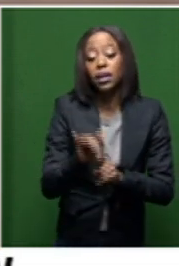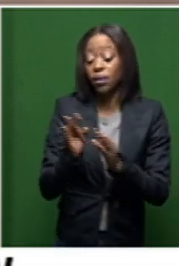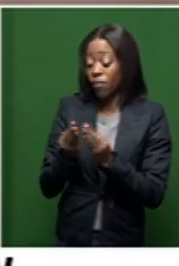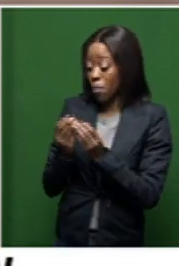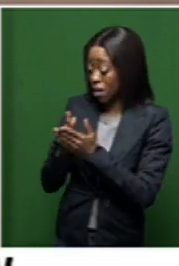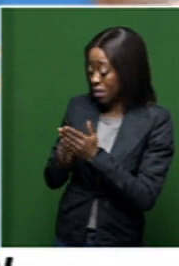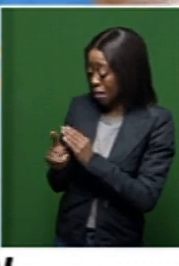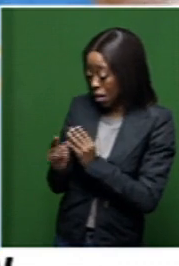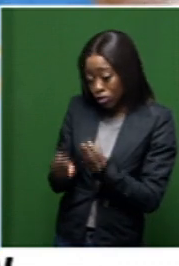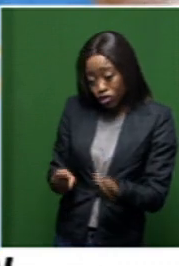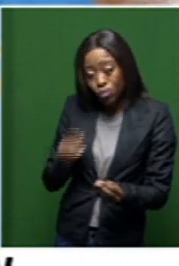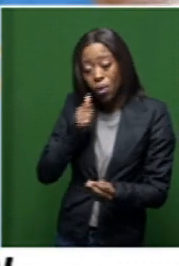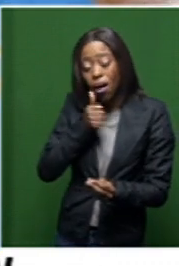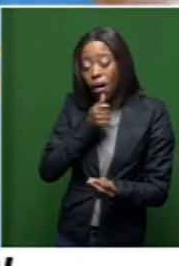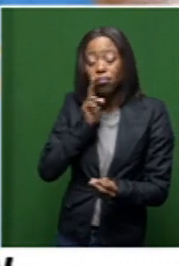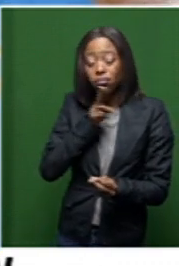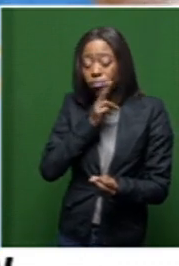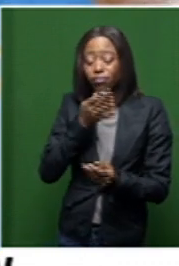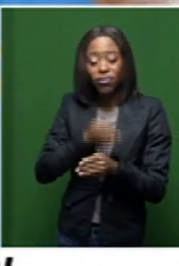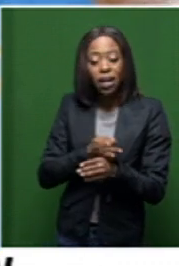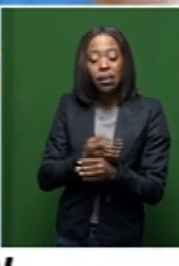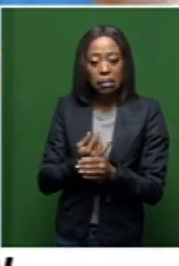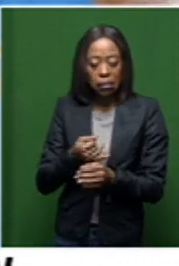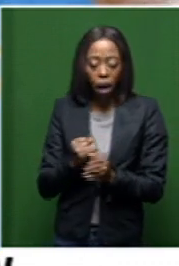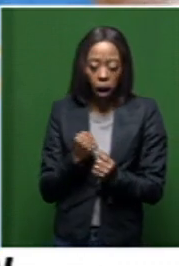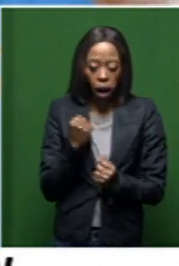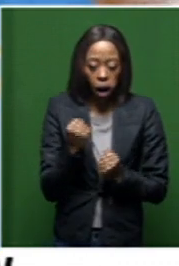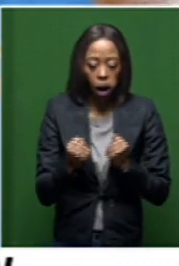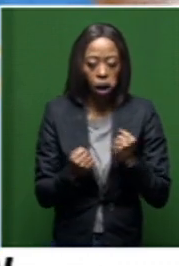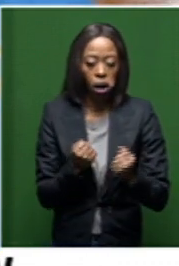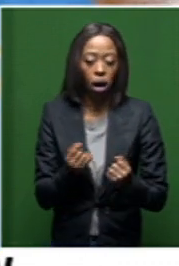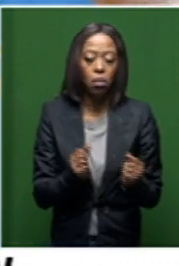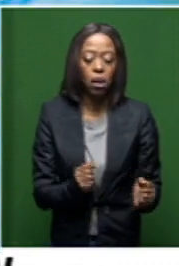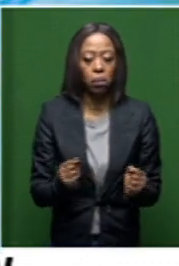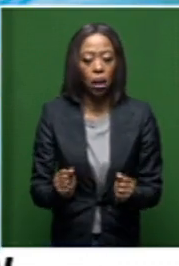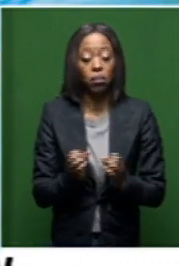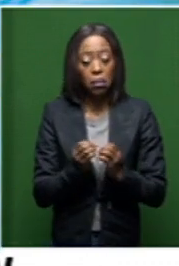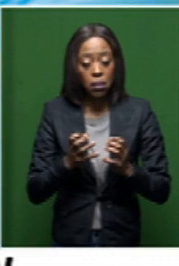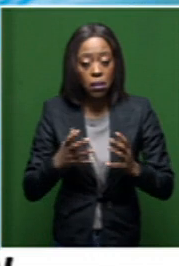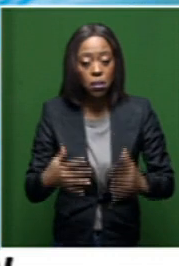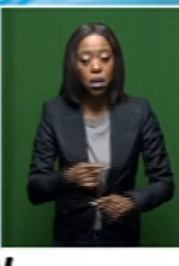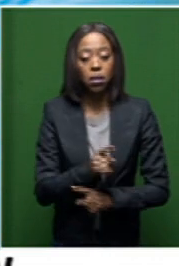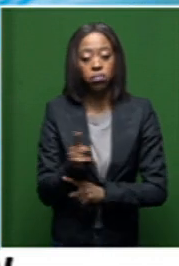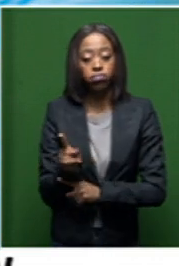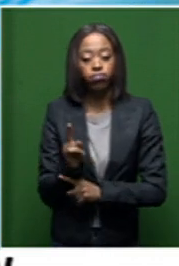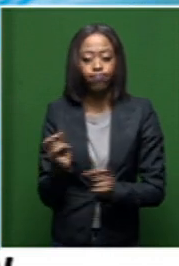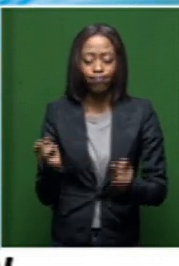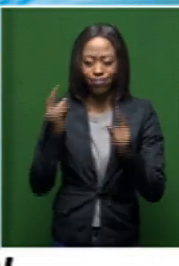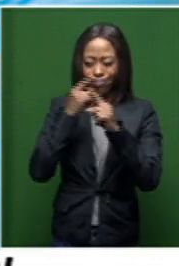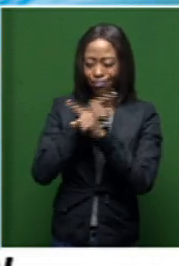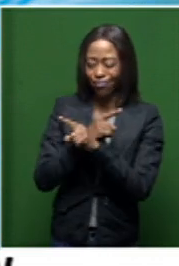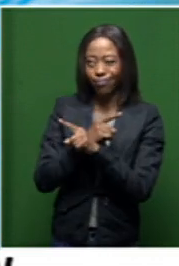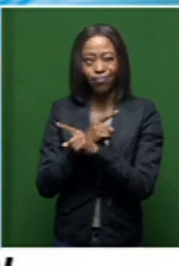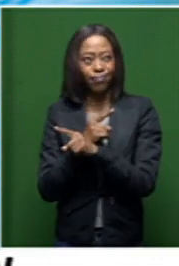and children, uncles, aunts, mothers, fathers, the struggle is still very real. Yeah. Thousands of people are conflicted